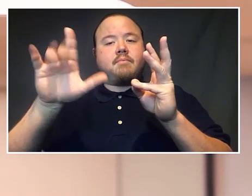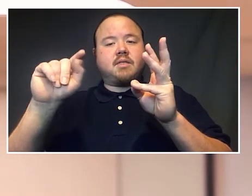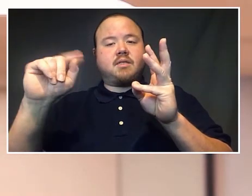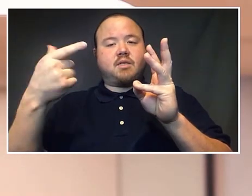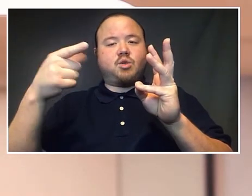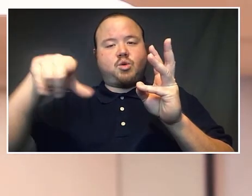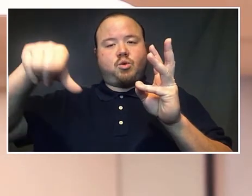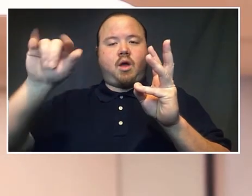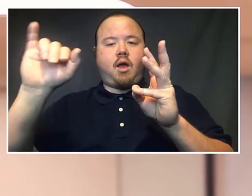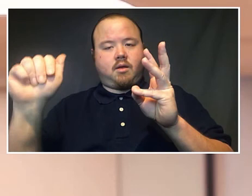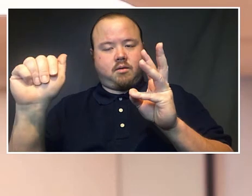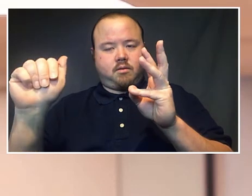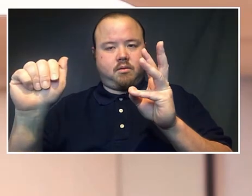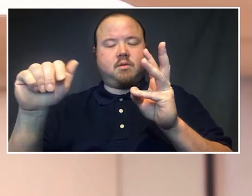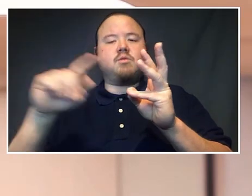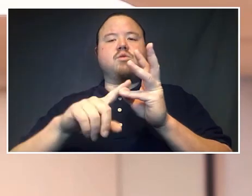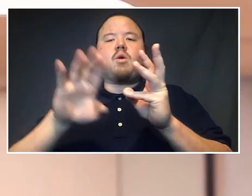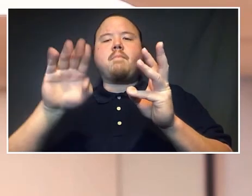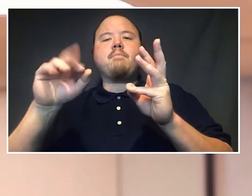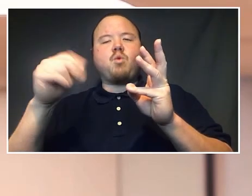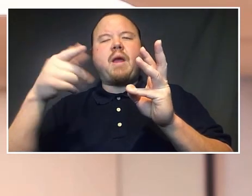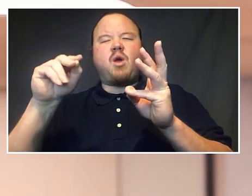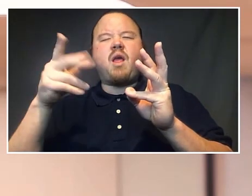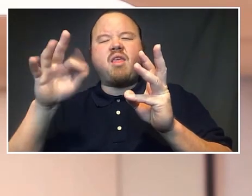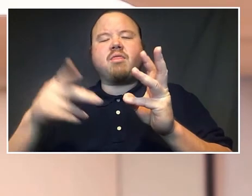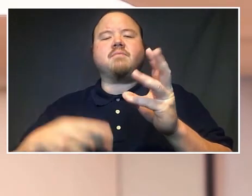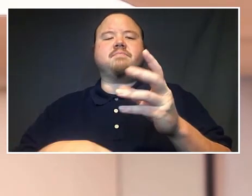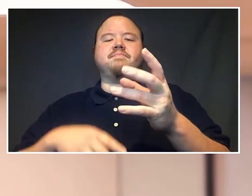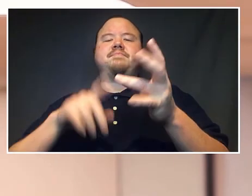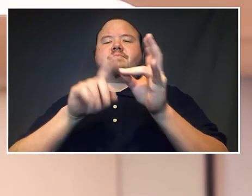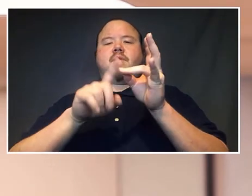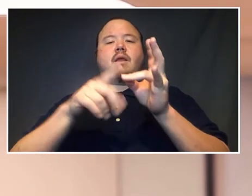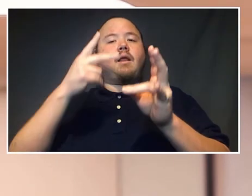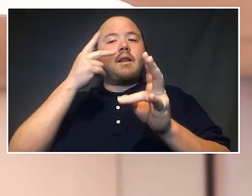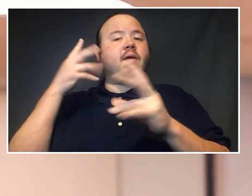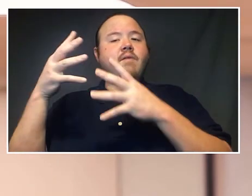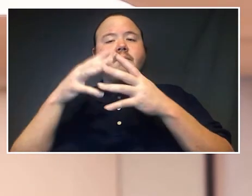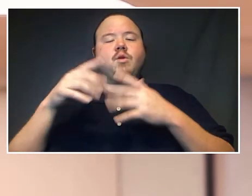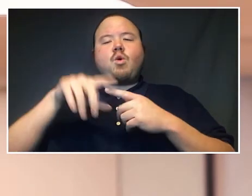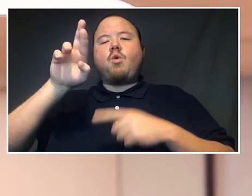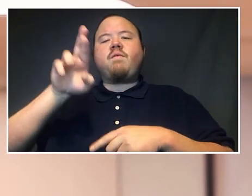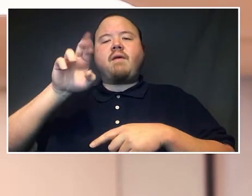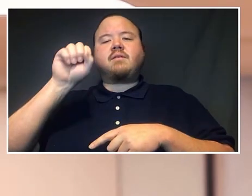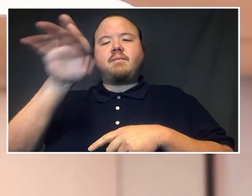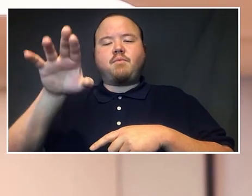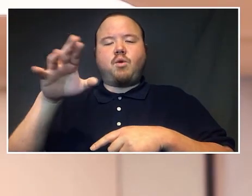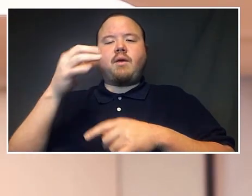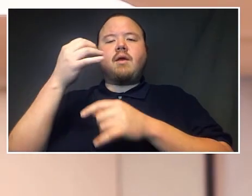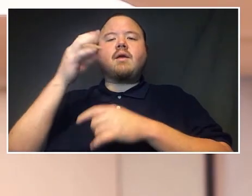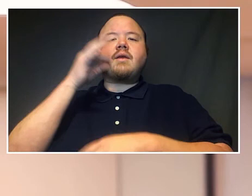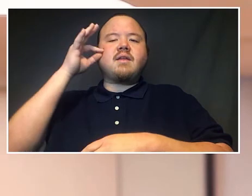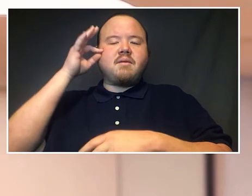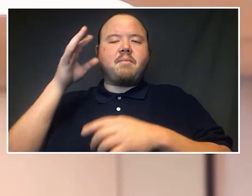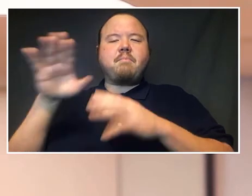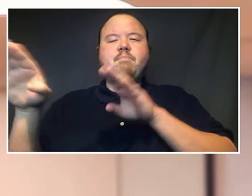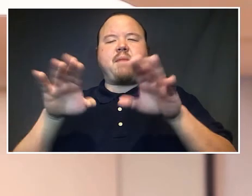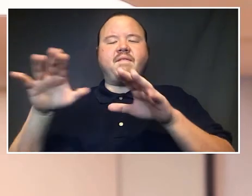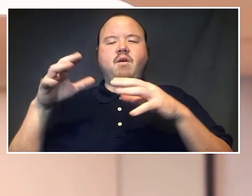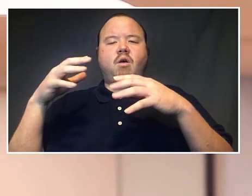LGBTQIA was awarded to Borrego Health, and the Native American population was awarded to Riverside San Bernardino Indian Behavioral Health